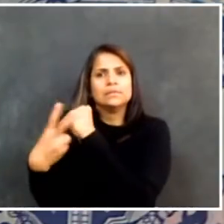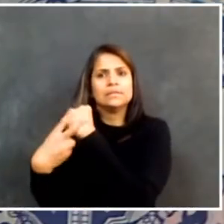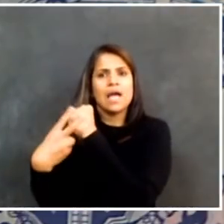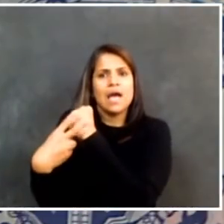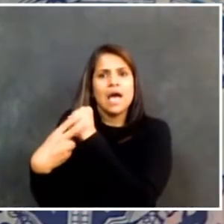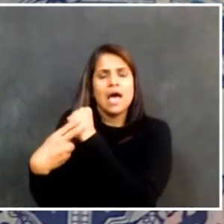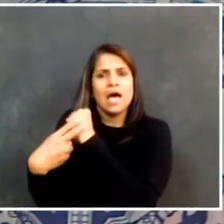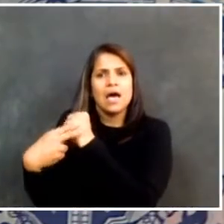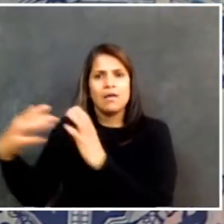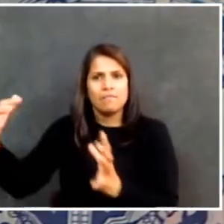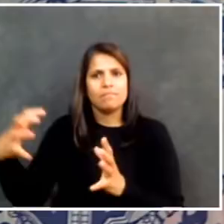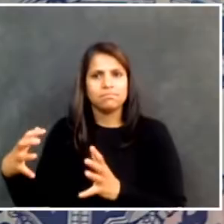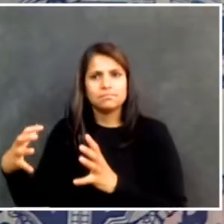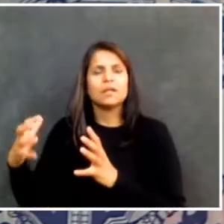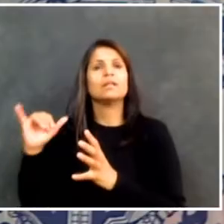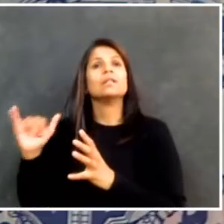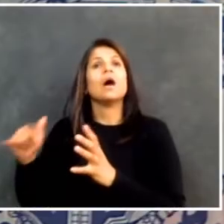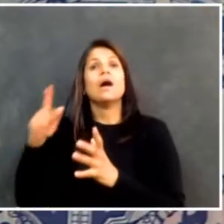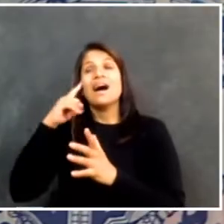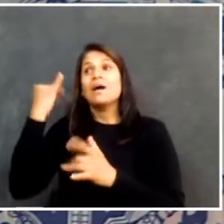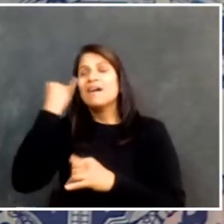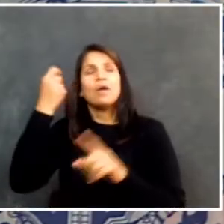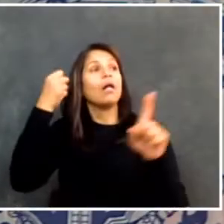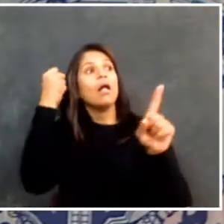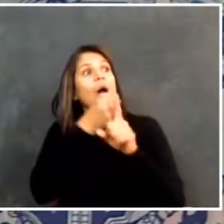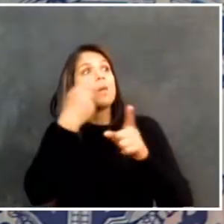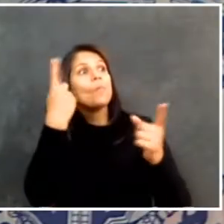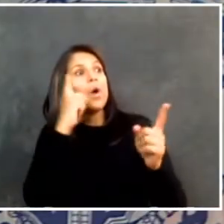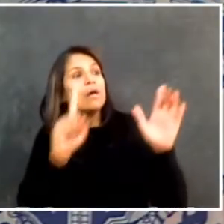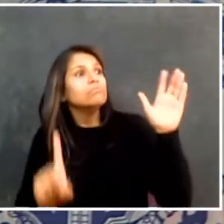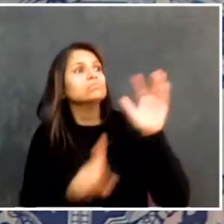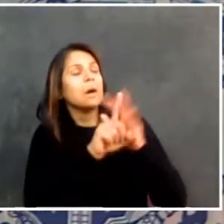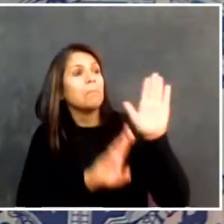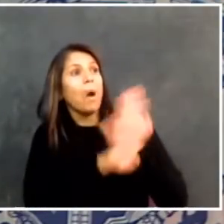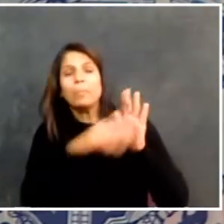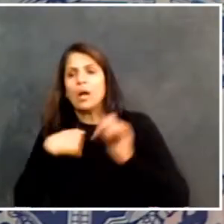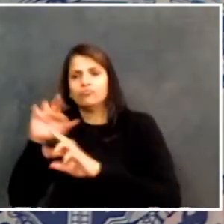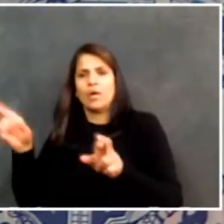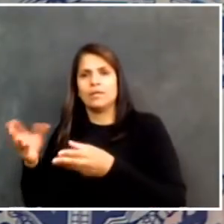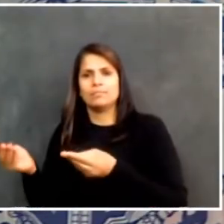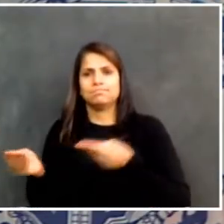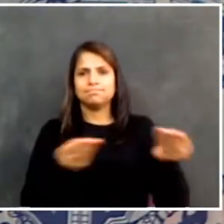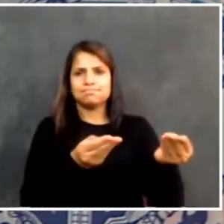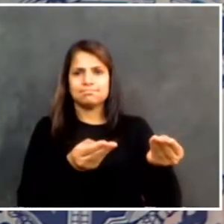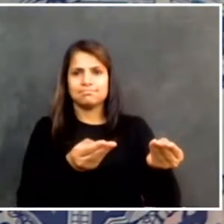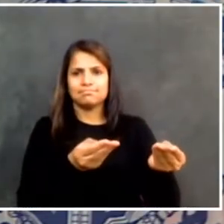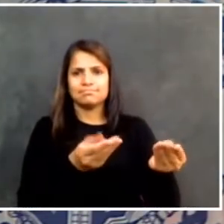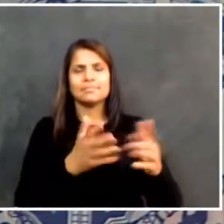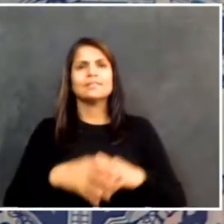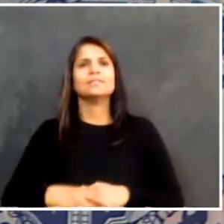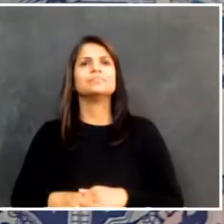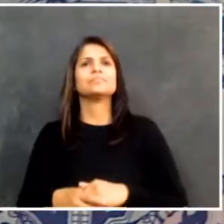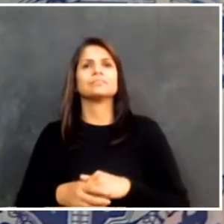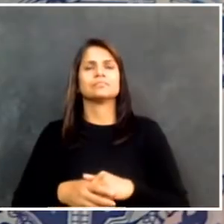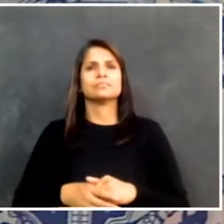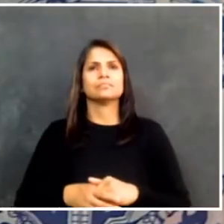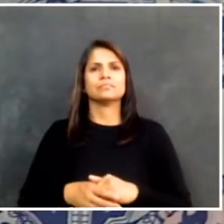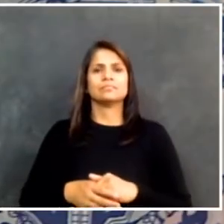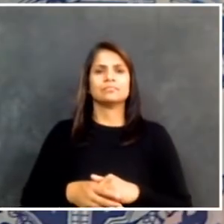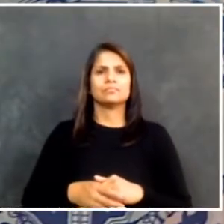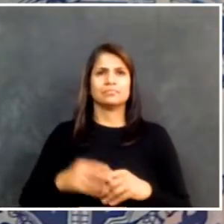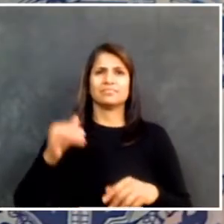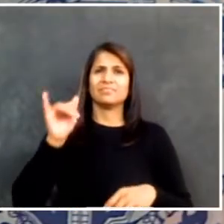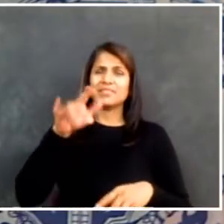there still is an increase each day, citywide. So that does not mean we're out of the woods on that issue. And the same with